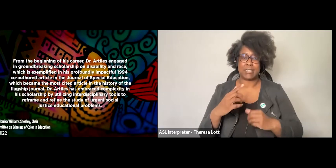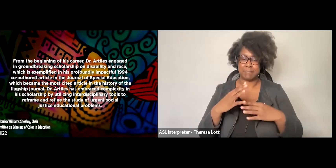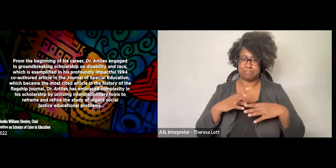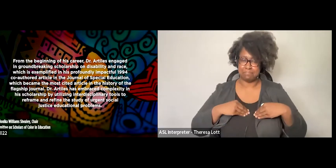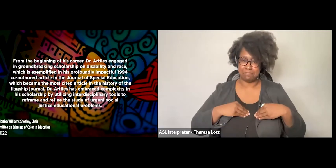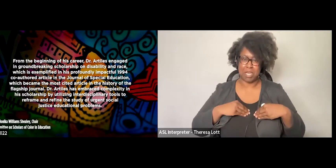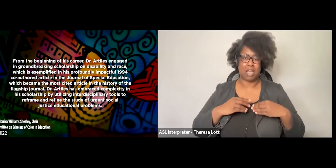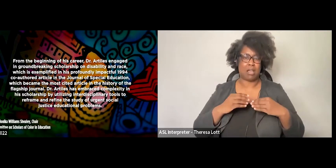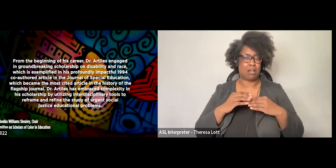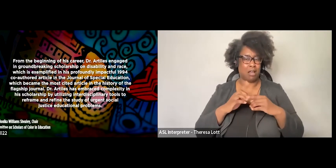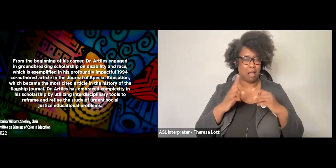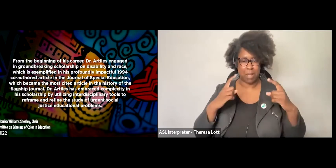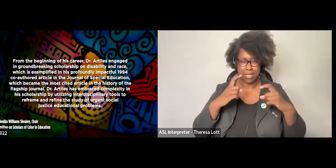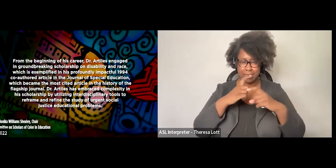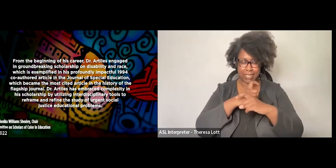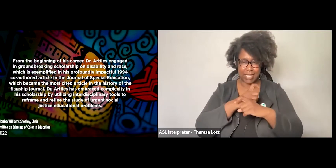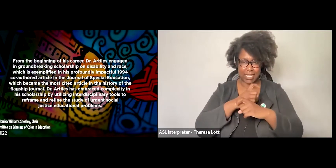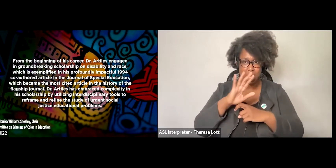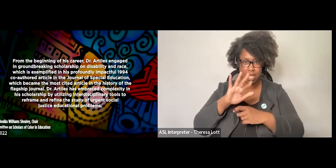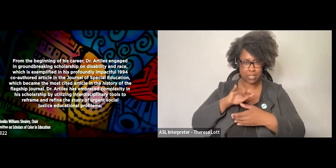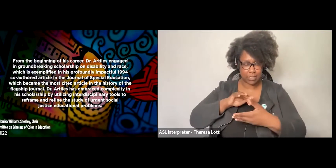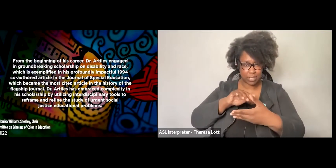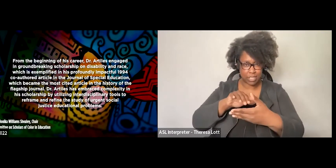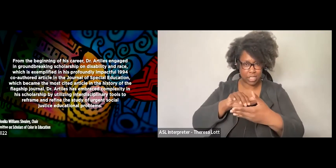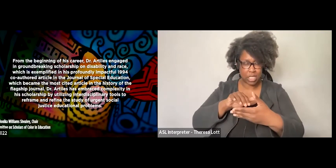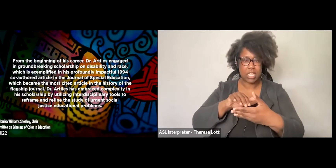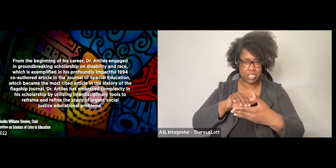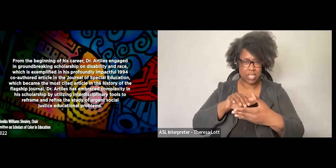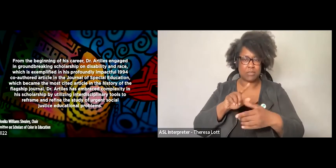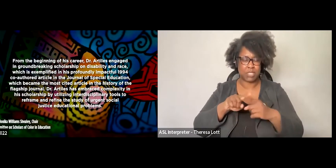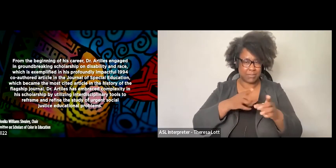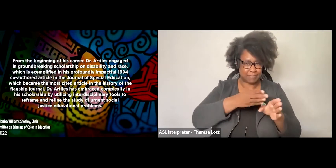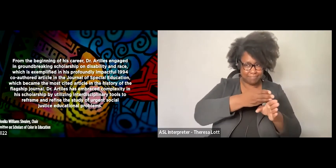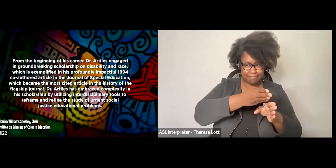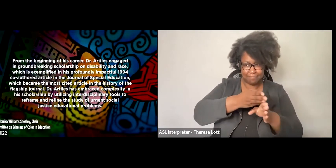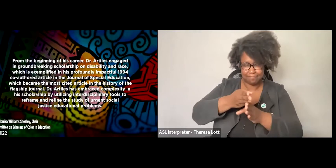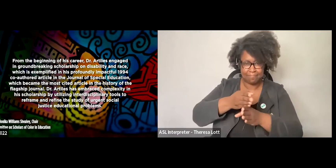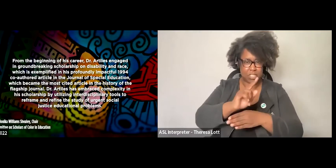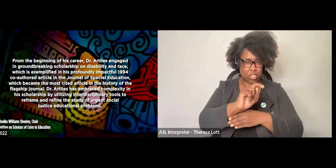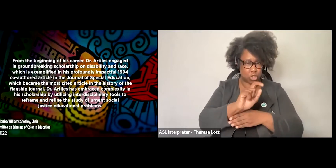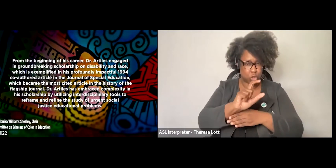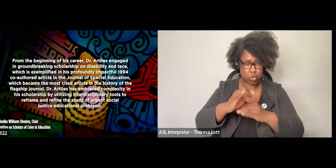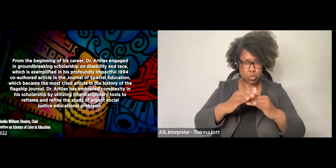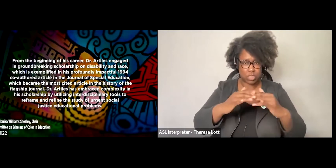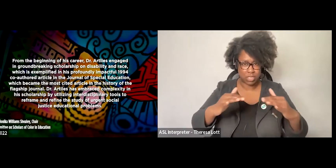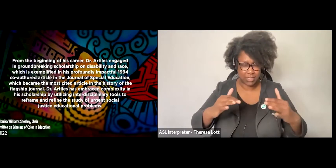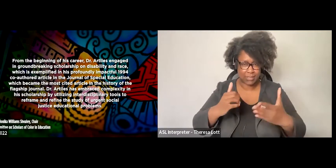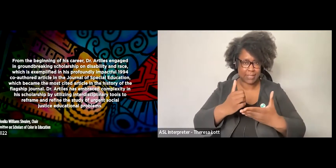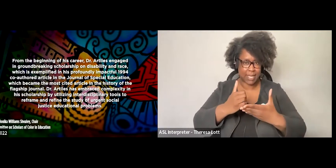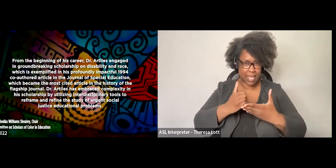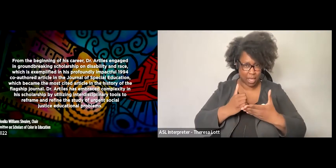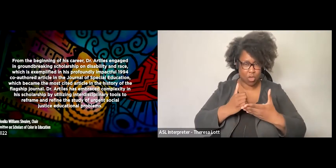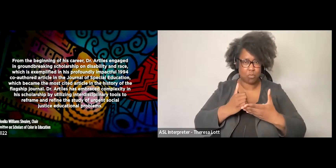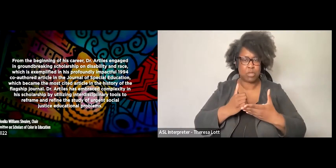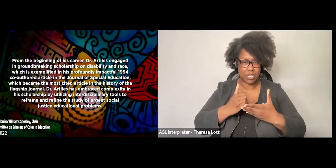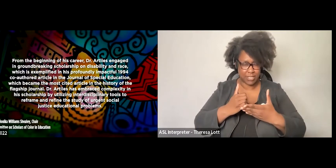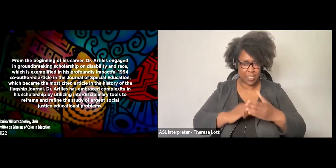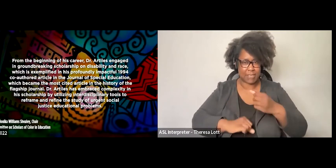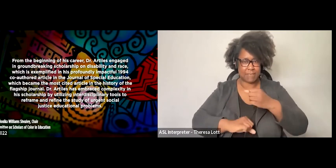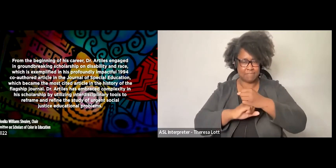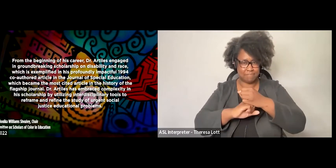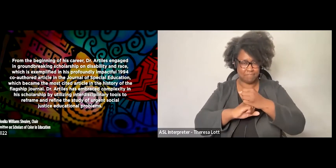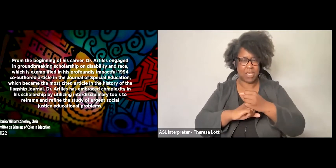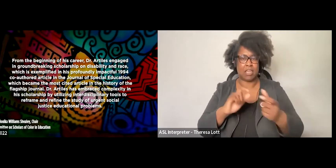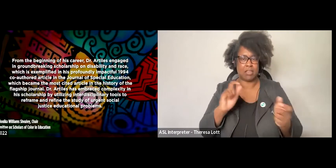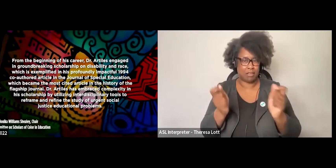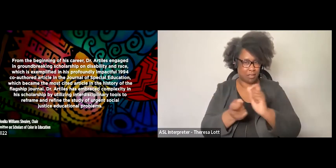scholarship by utilizing interdisciplinary tools to reframe and refine the study of urgent